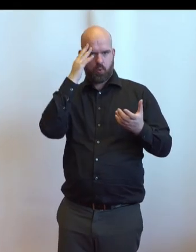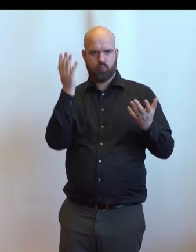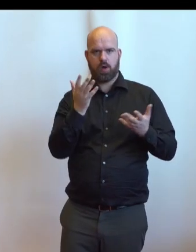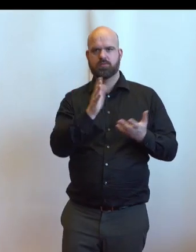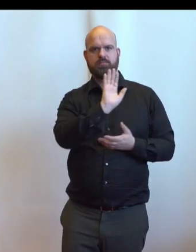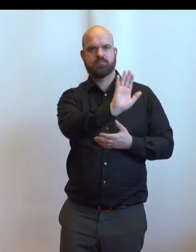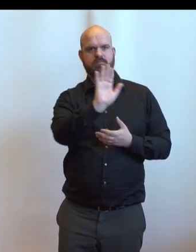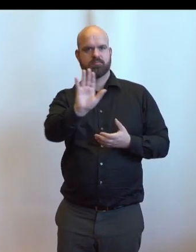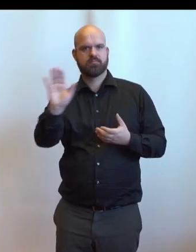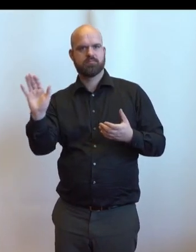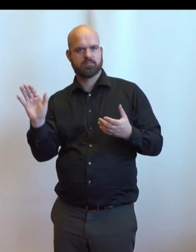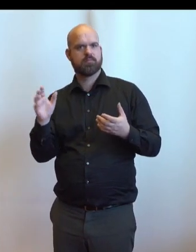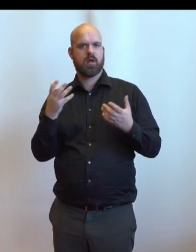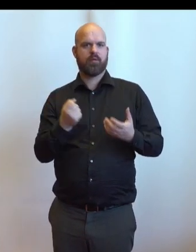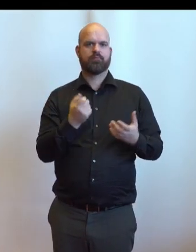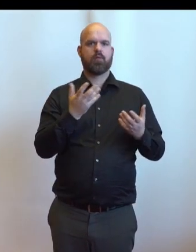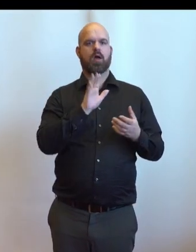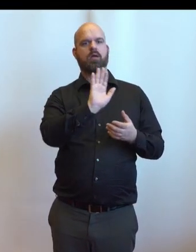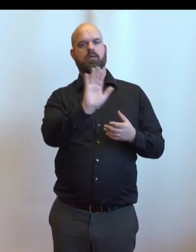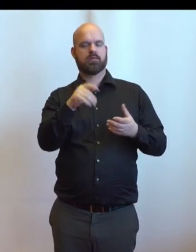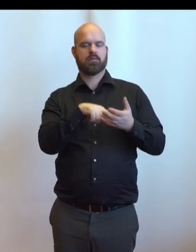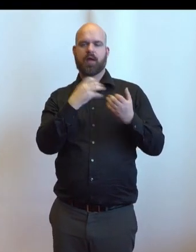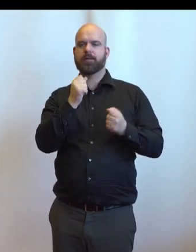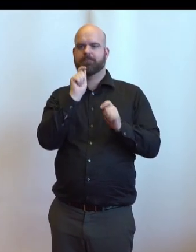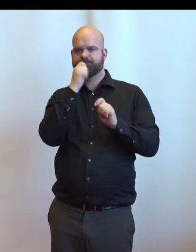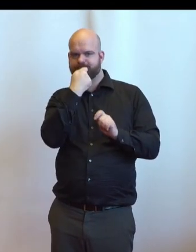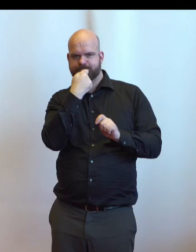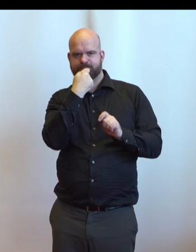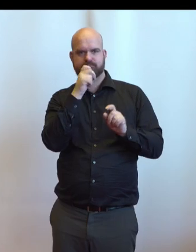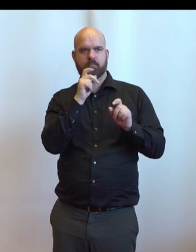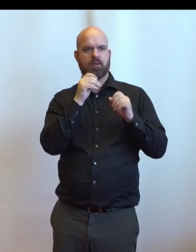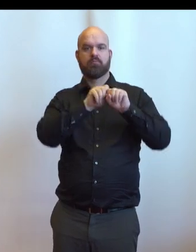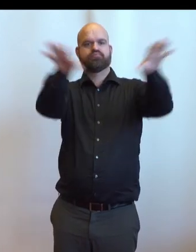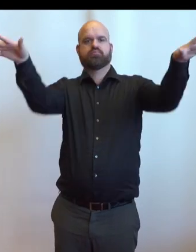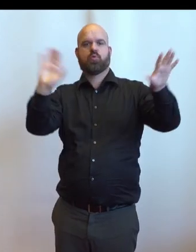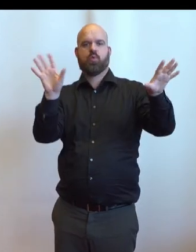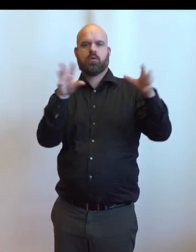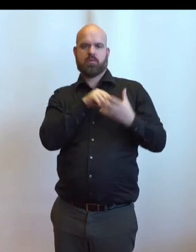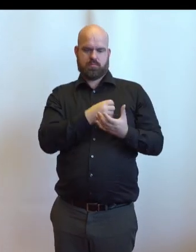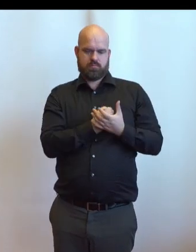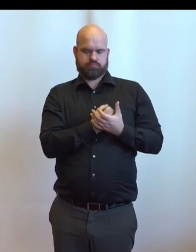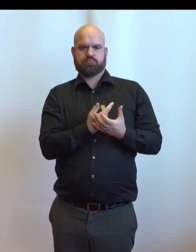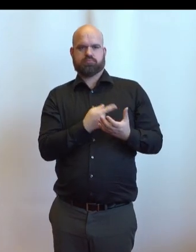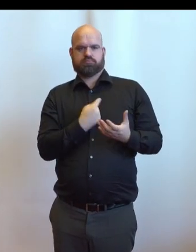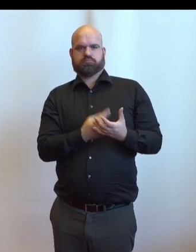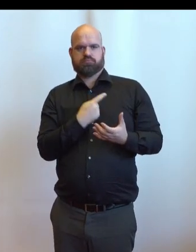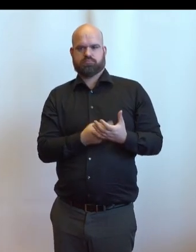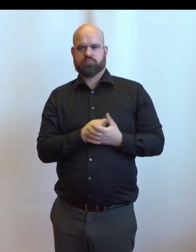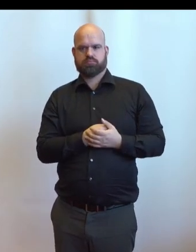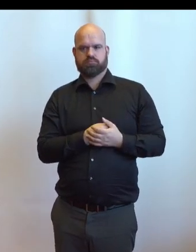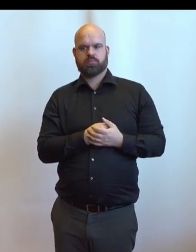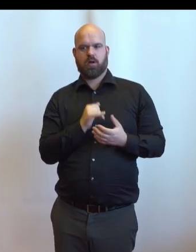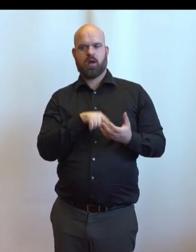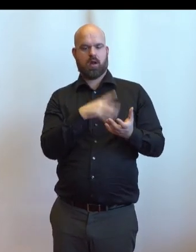images internally. Drishti can also be used to identify new Indian currency notes, which is often confused with